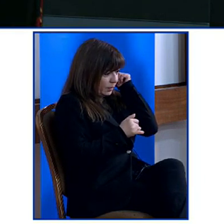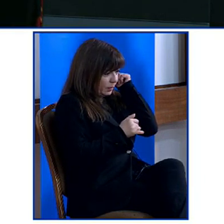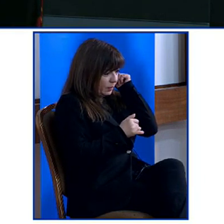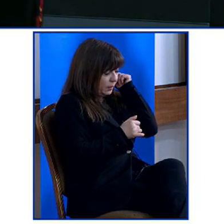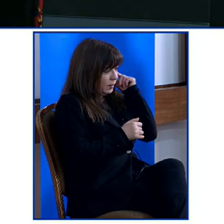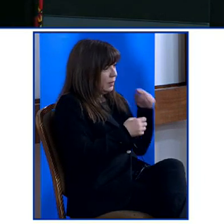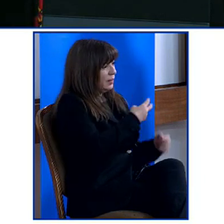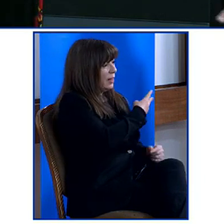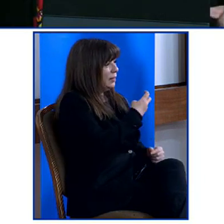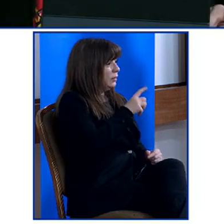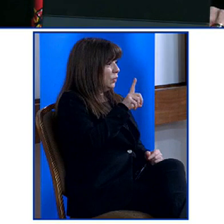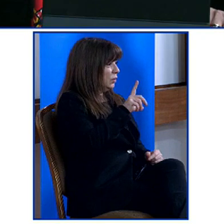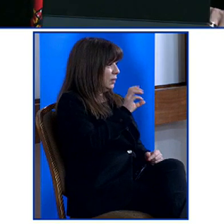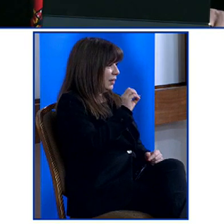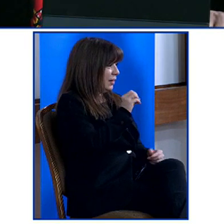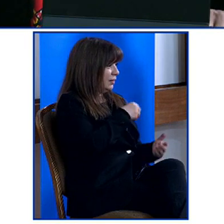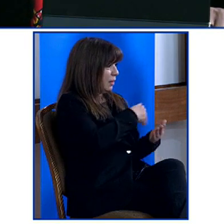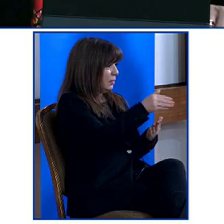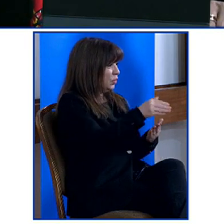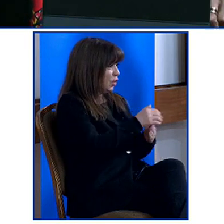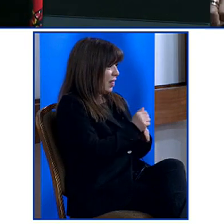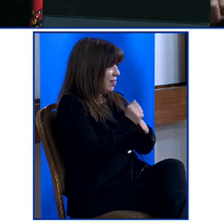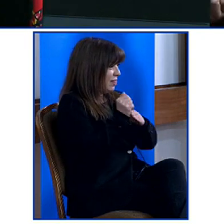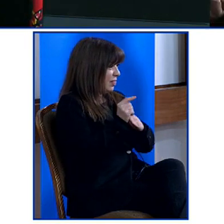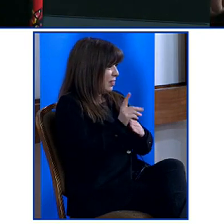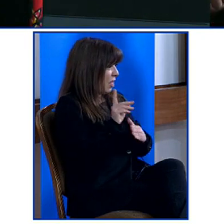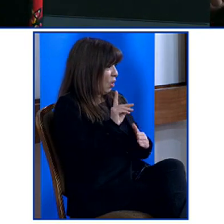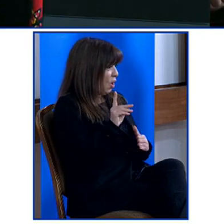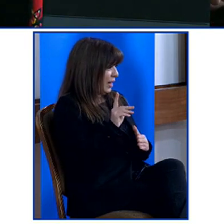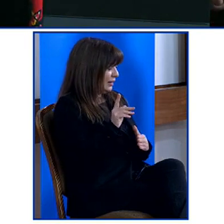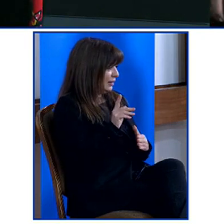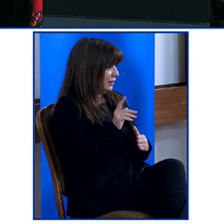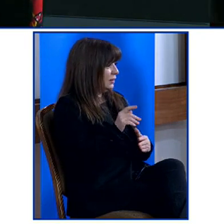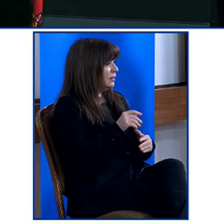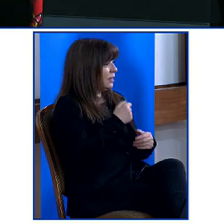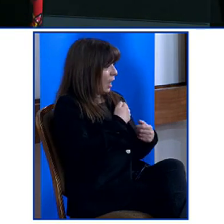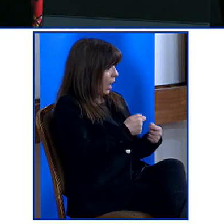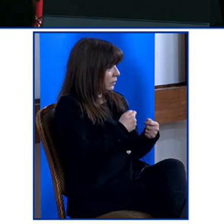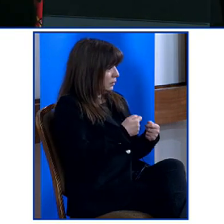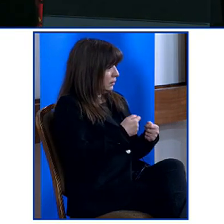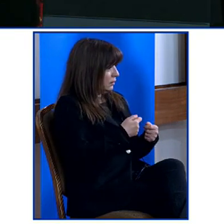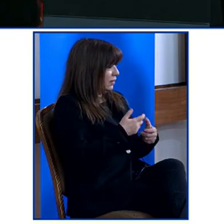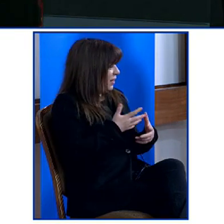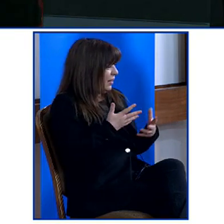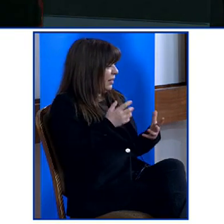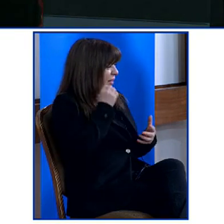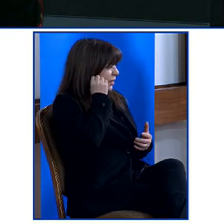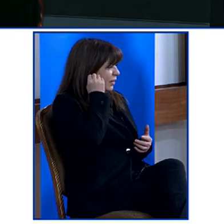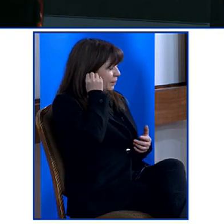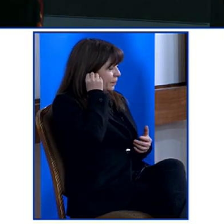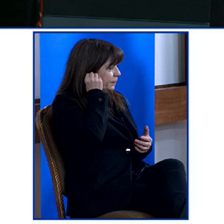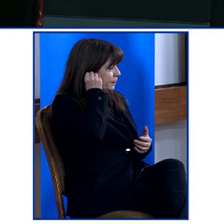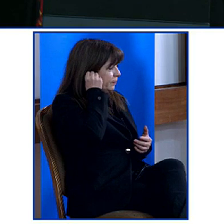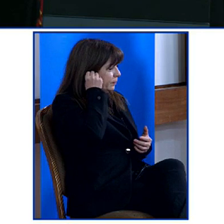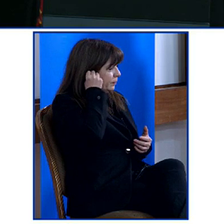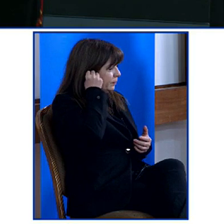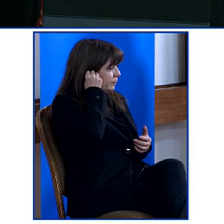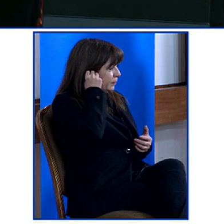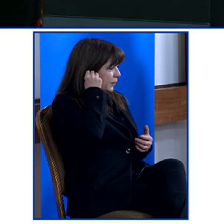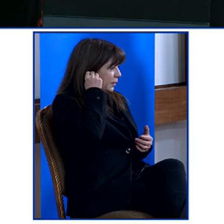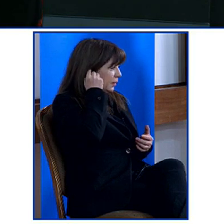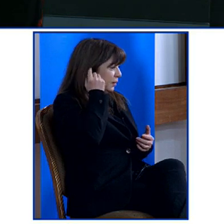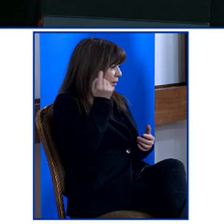It's the root cause of 127,000 emergency consultations in Chile and more